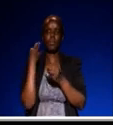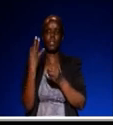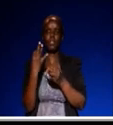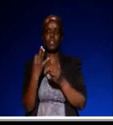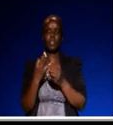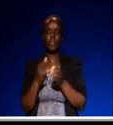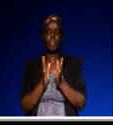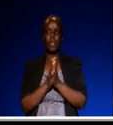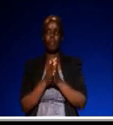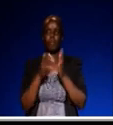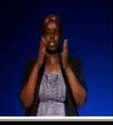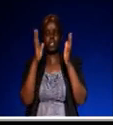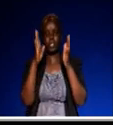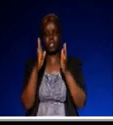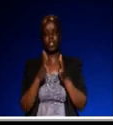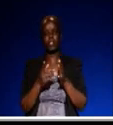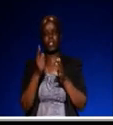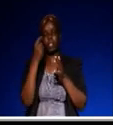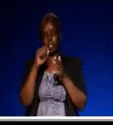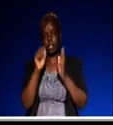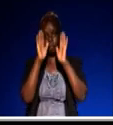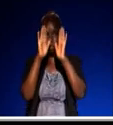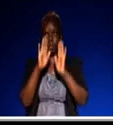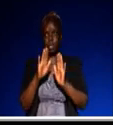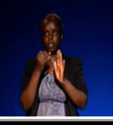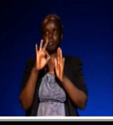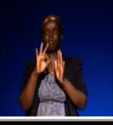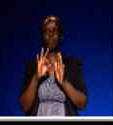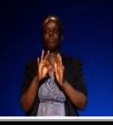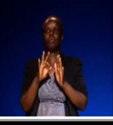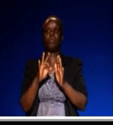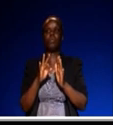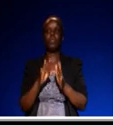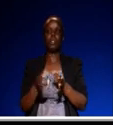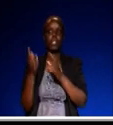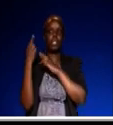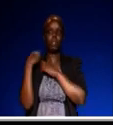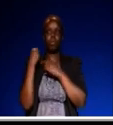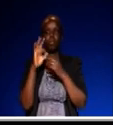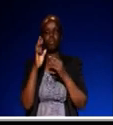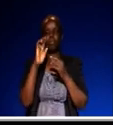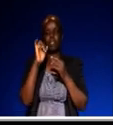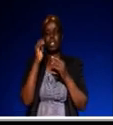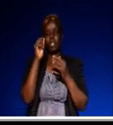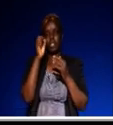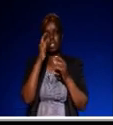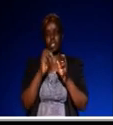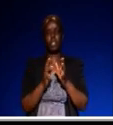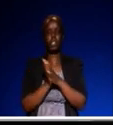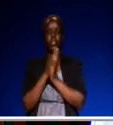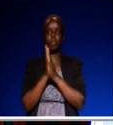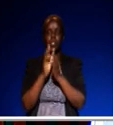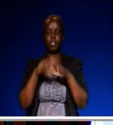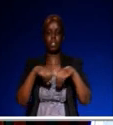you should be able to appreciate the important role of trickster narratives in the